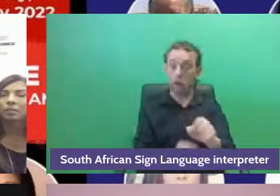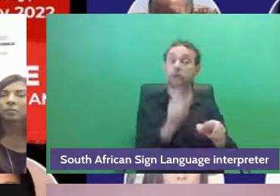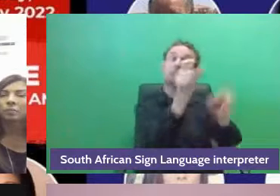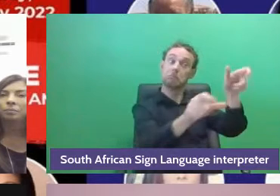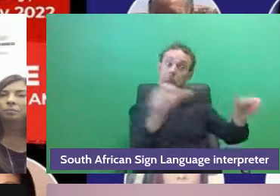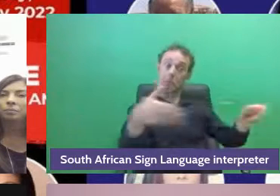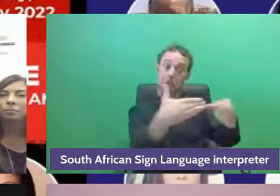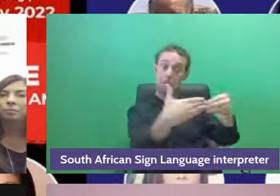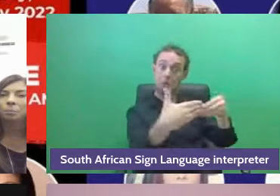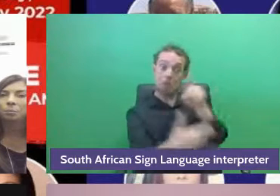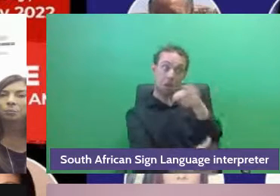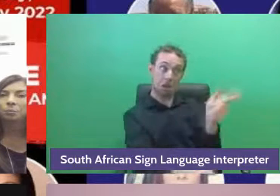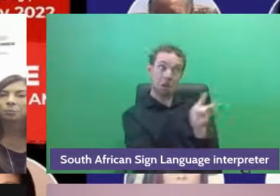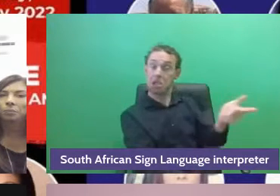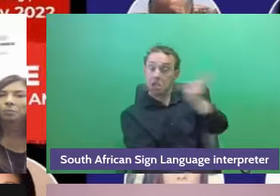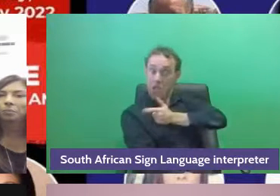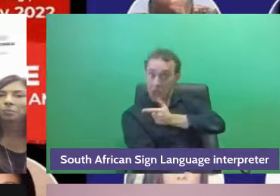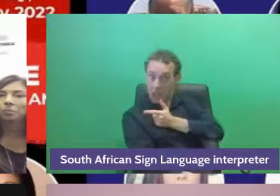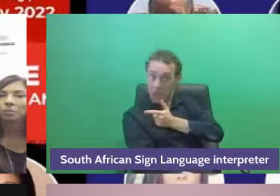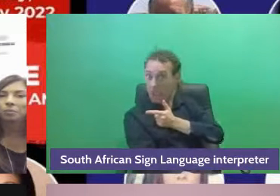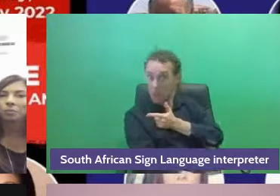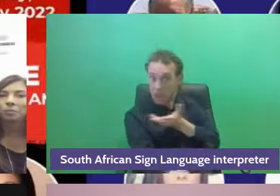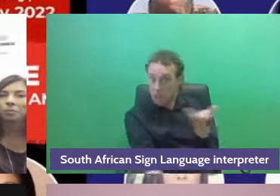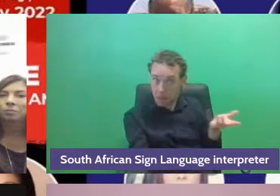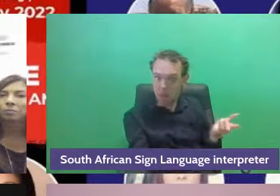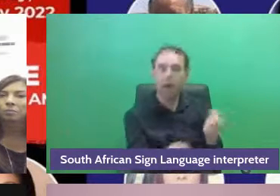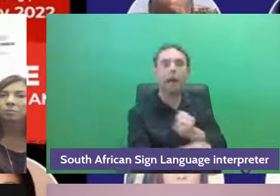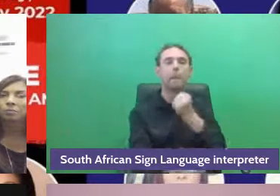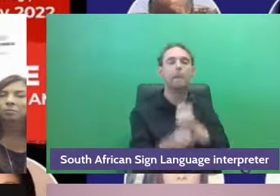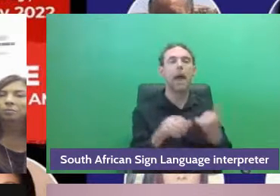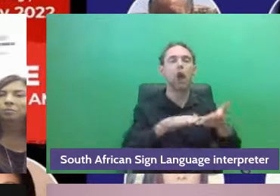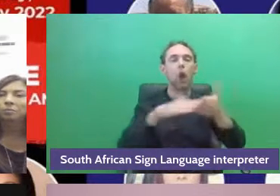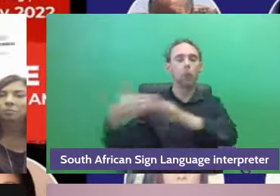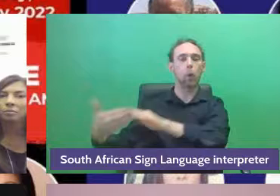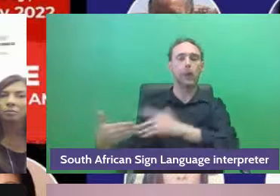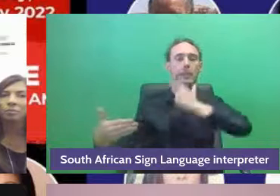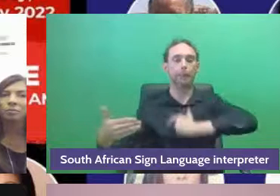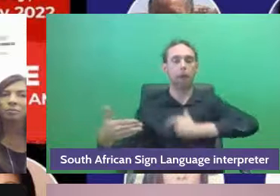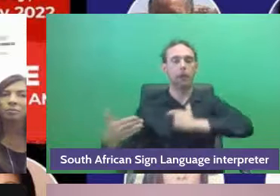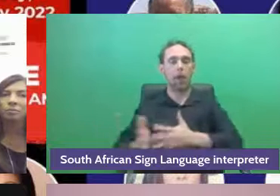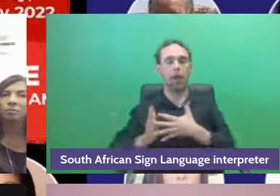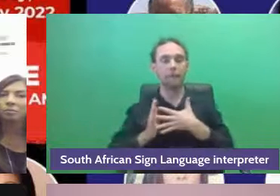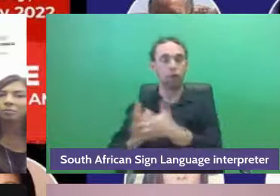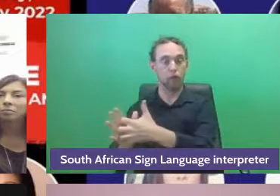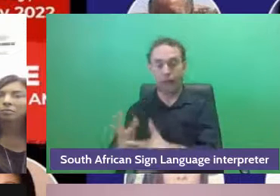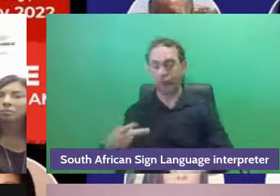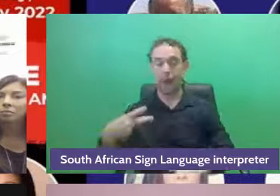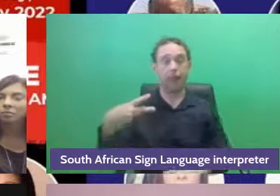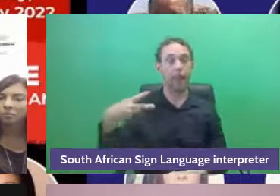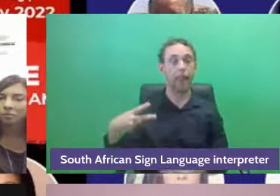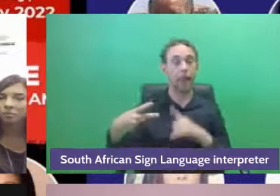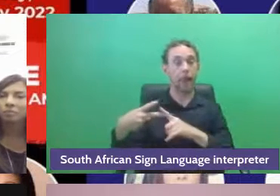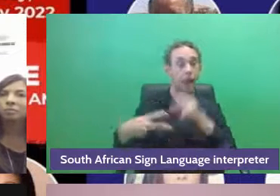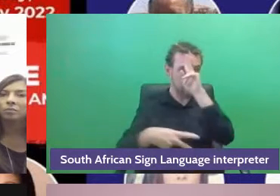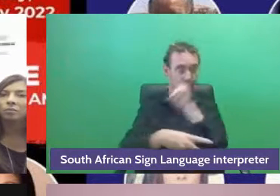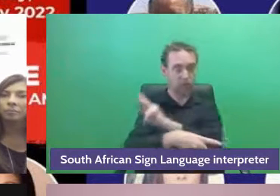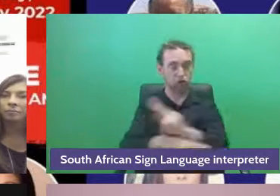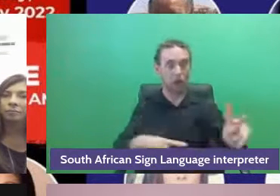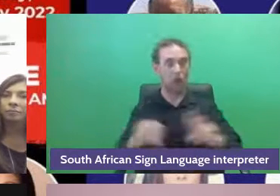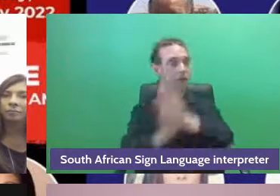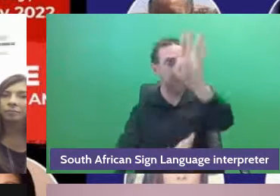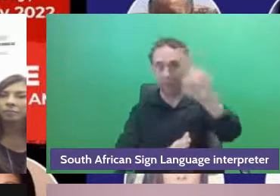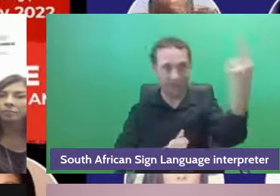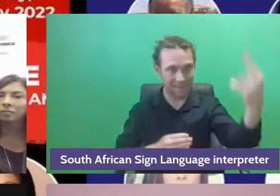hinders the community on a personal level, on a professional level, and